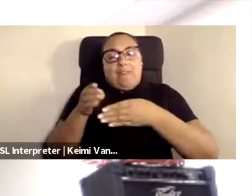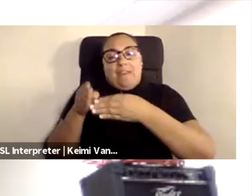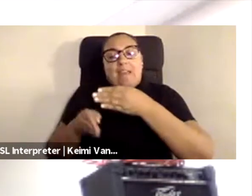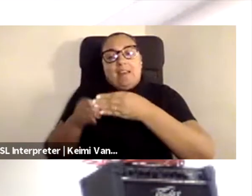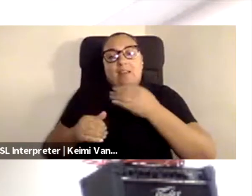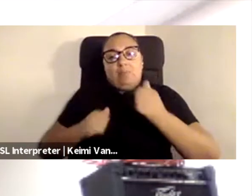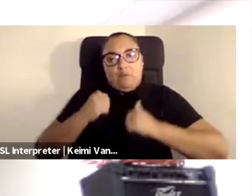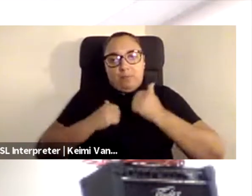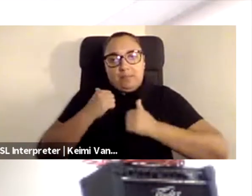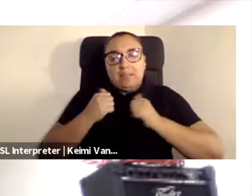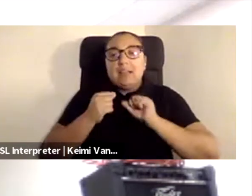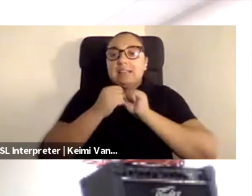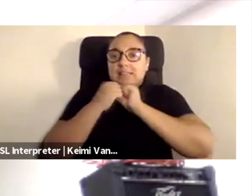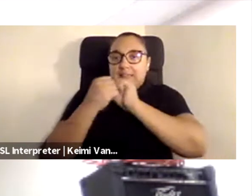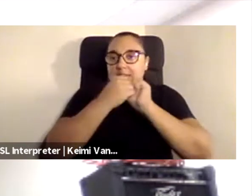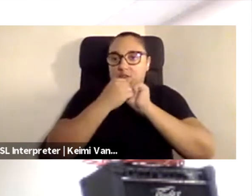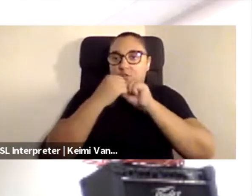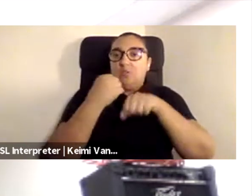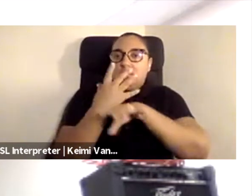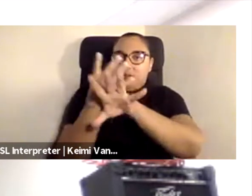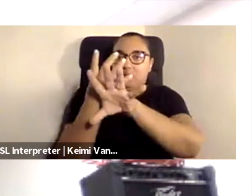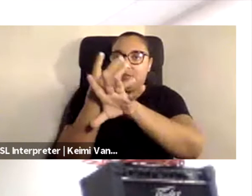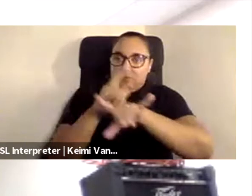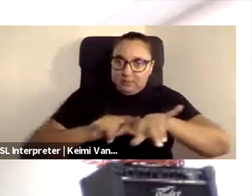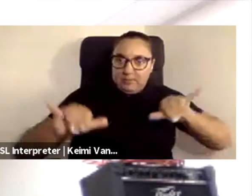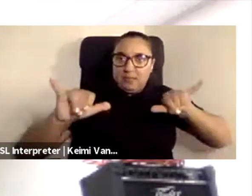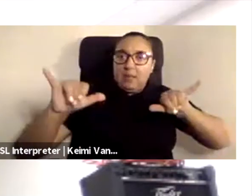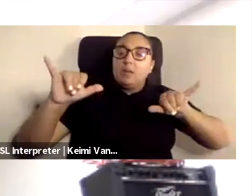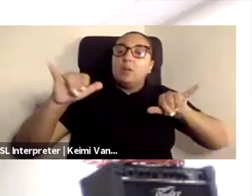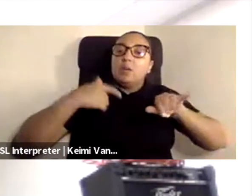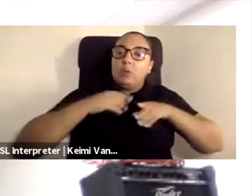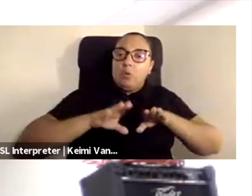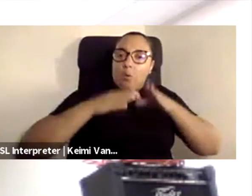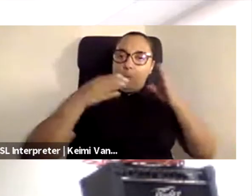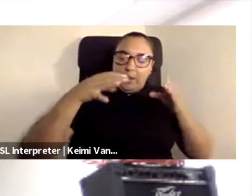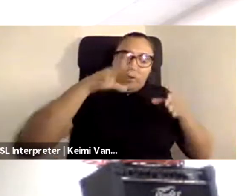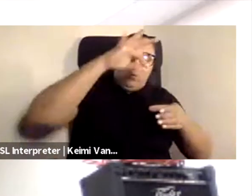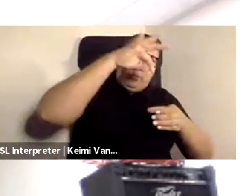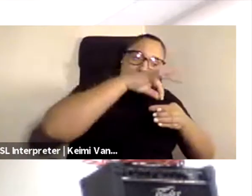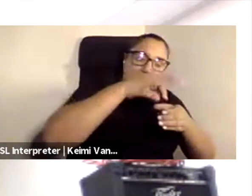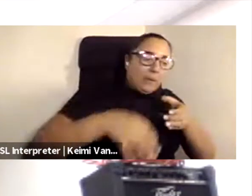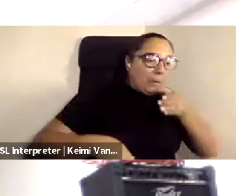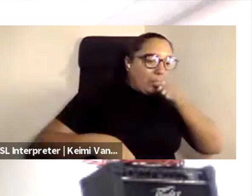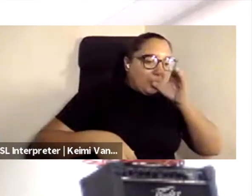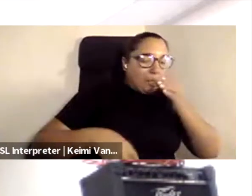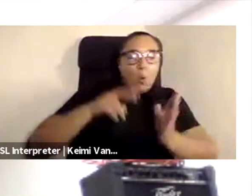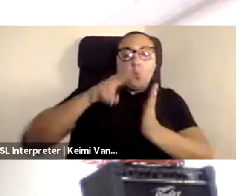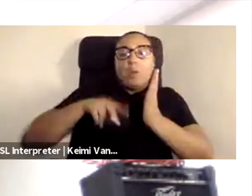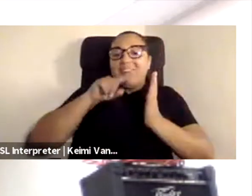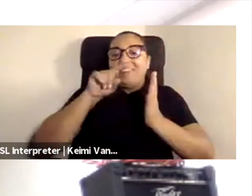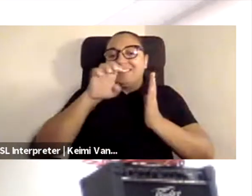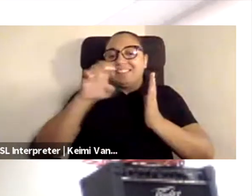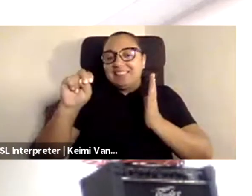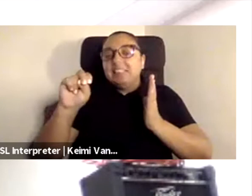on camera, we opened our gifts, brewed the tea, read the zine, and collectively held my story